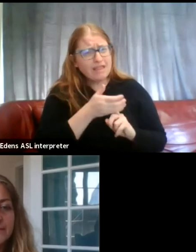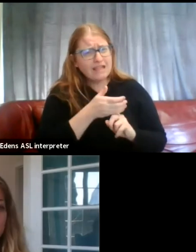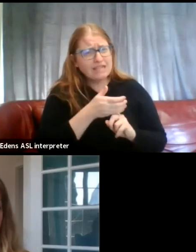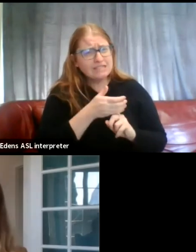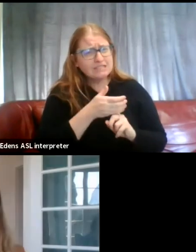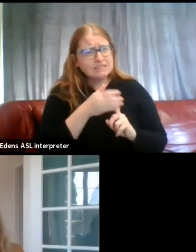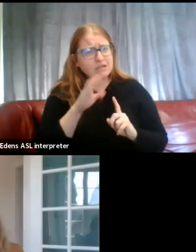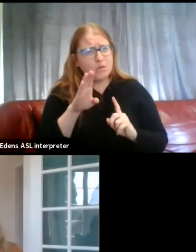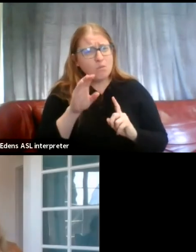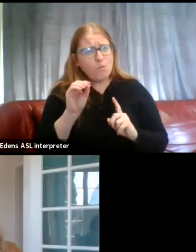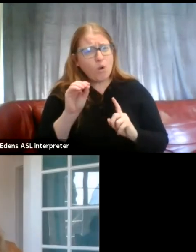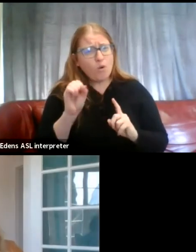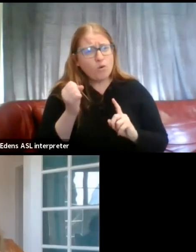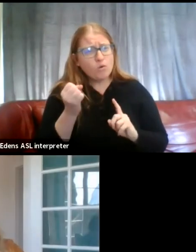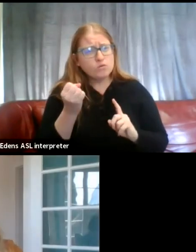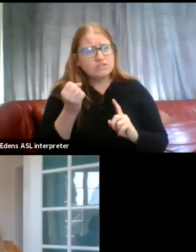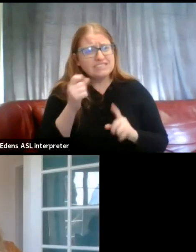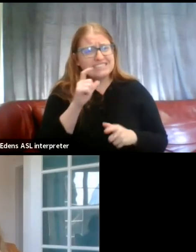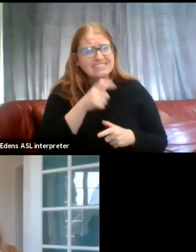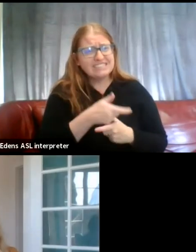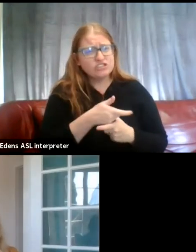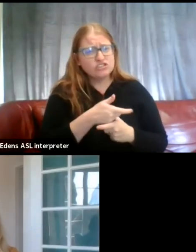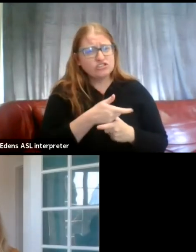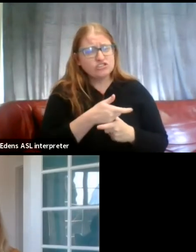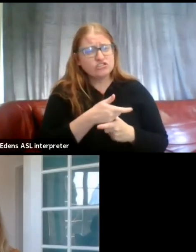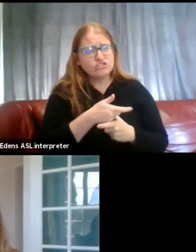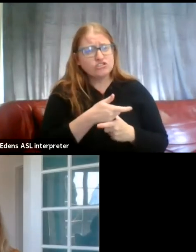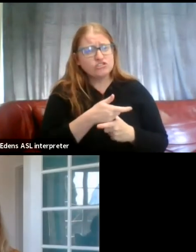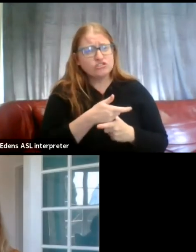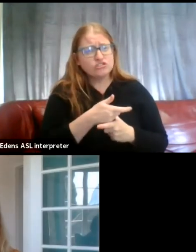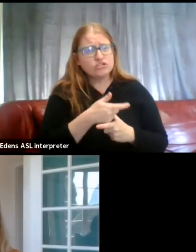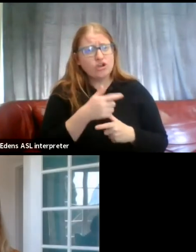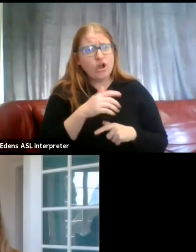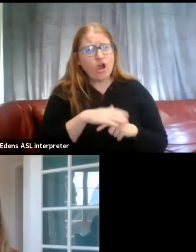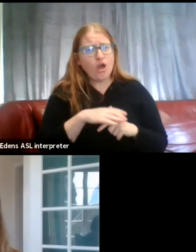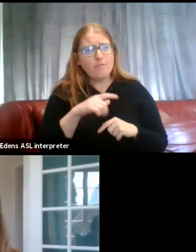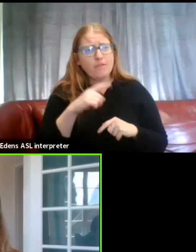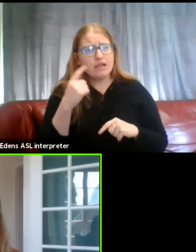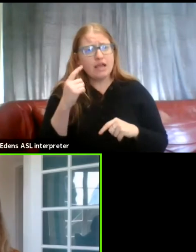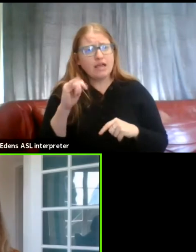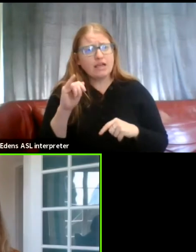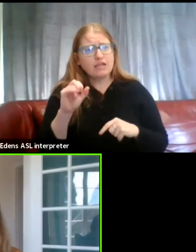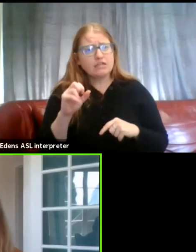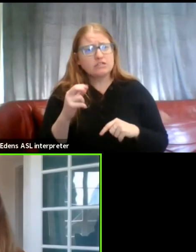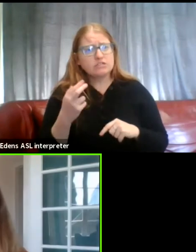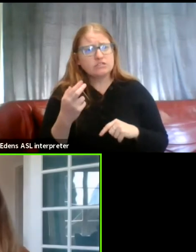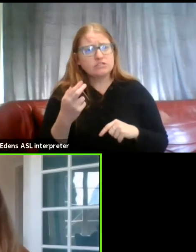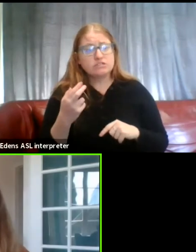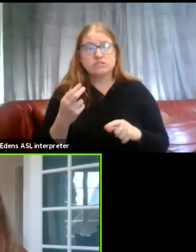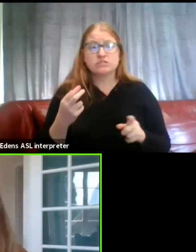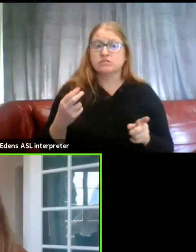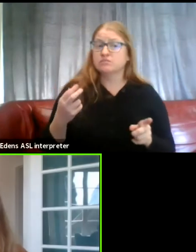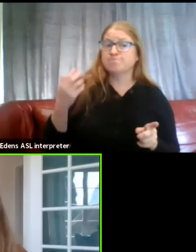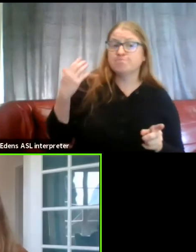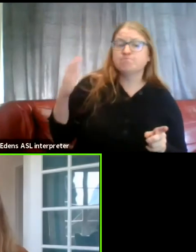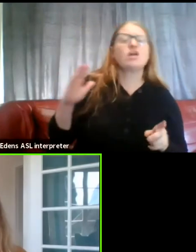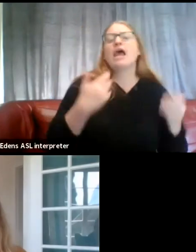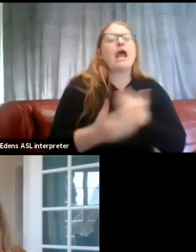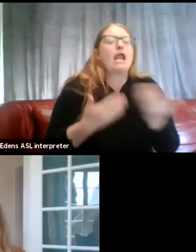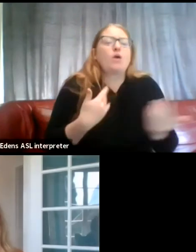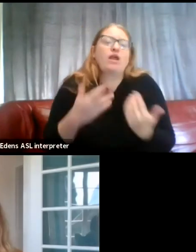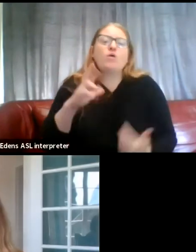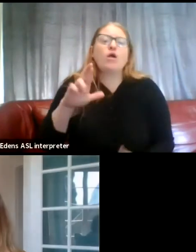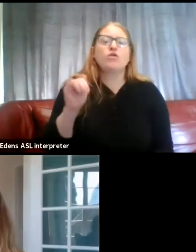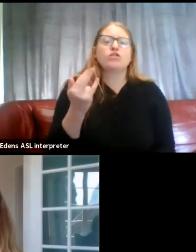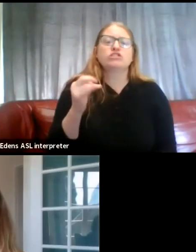who plays Bo's sister on Blackish? Blackish. I don't know. Either way, I mean, Rashida Jones